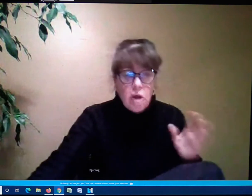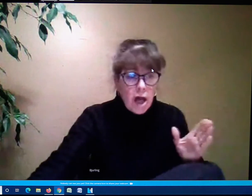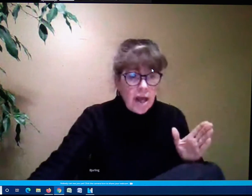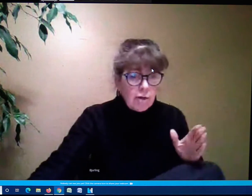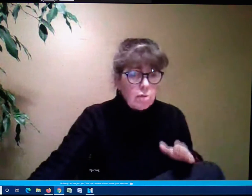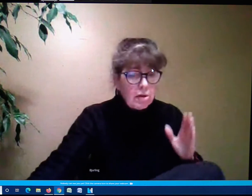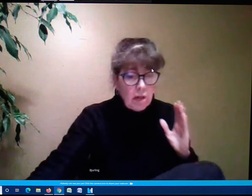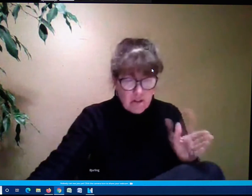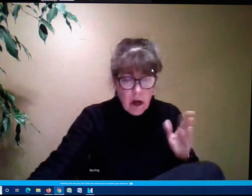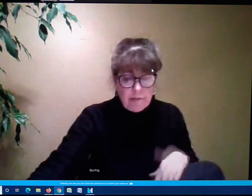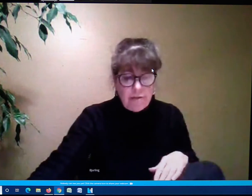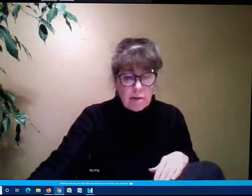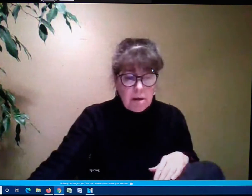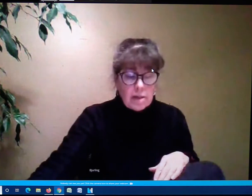policy,